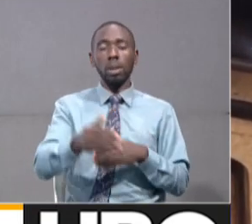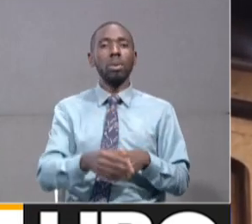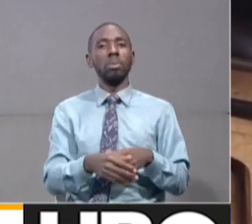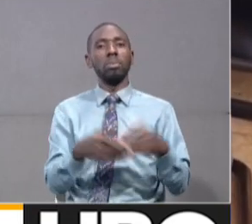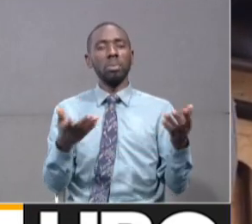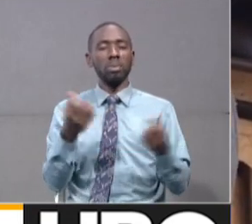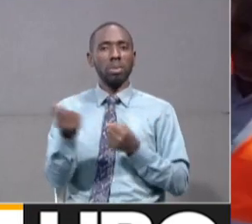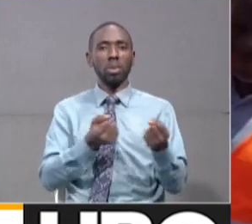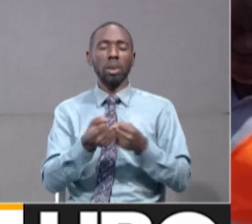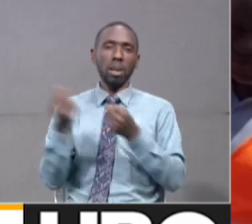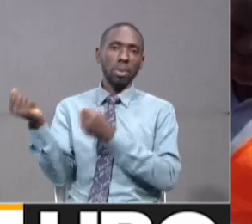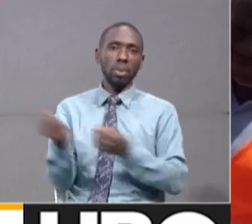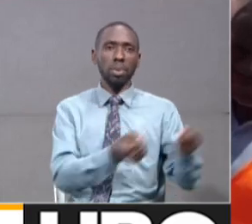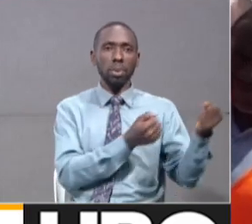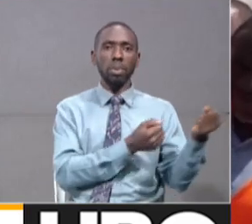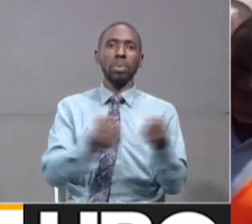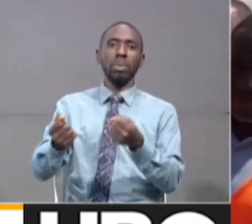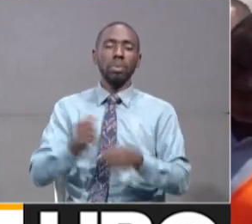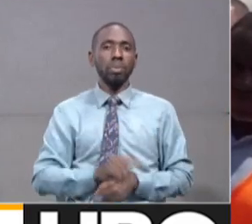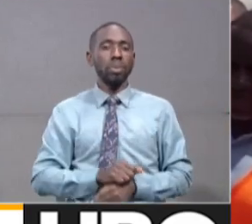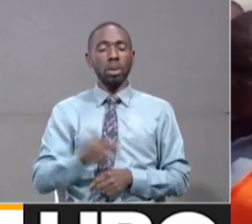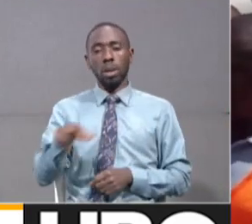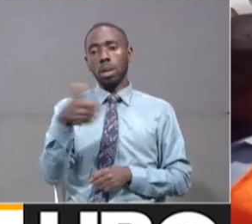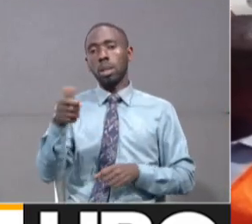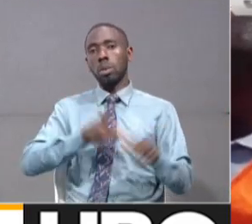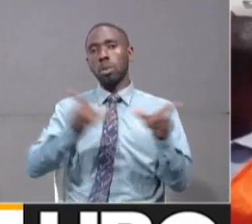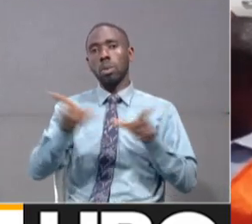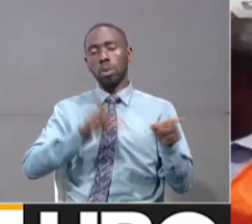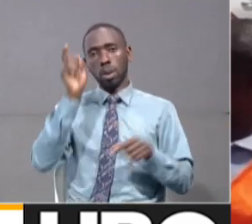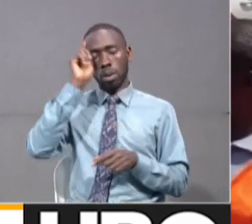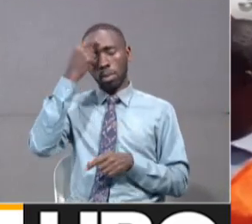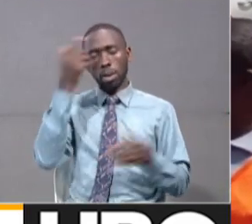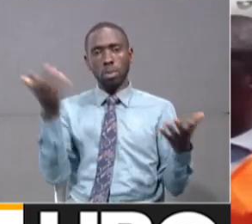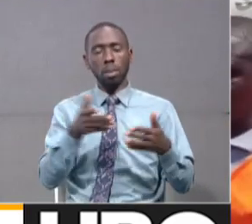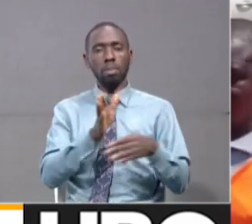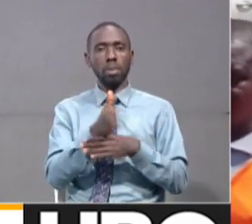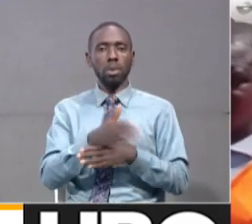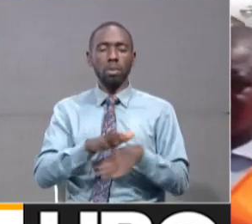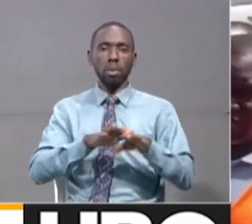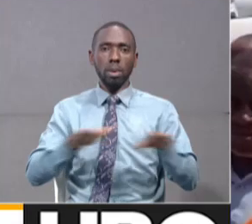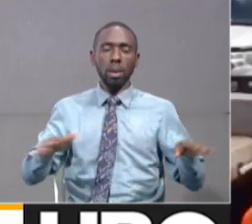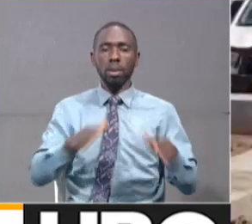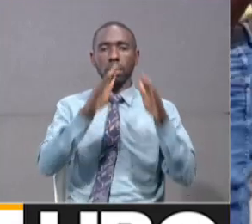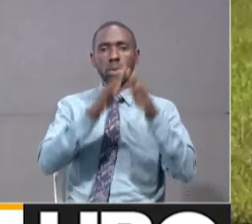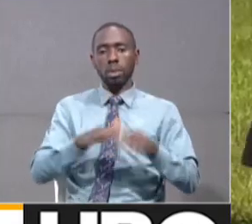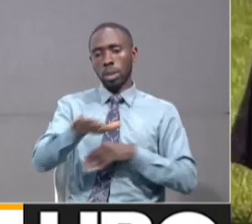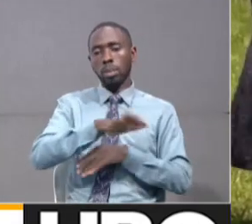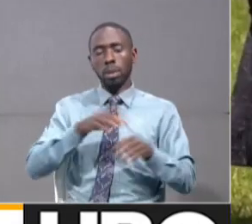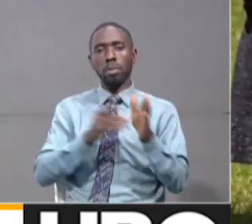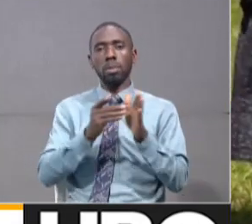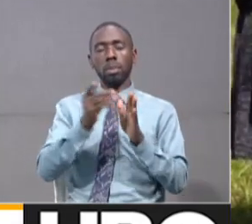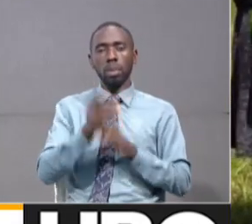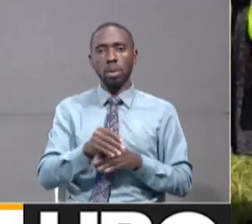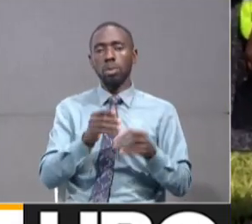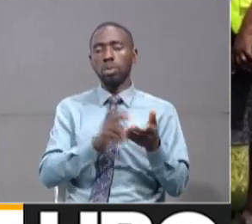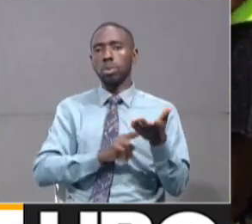vehicles can pass the bridge. Other local governments, where the Ministry of Lands, Housing and Urban Development, through the US MID program,